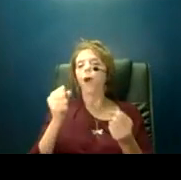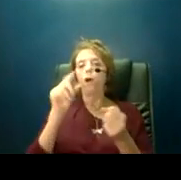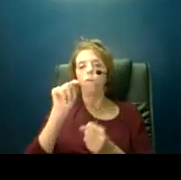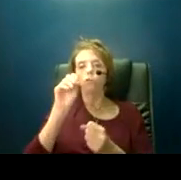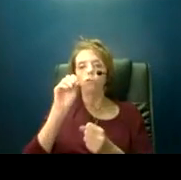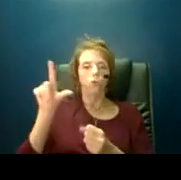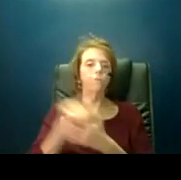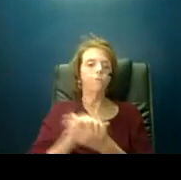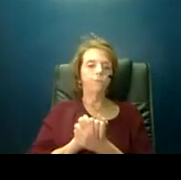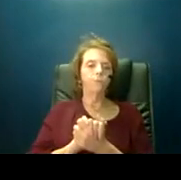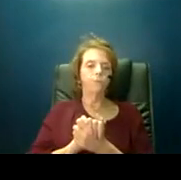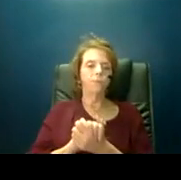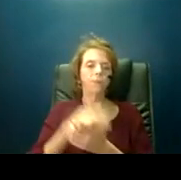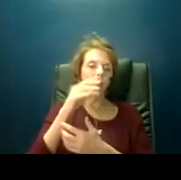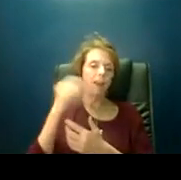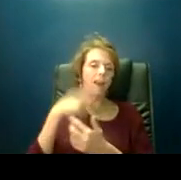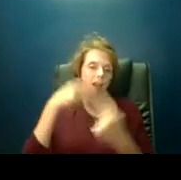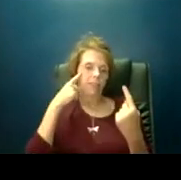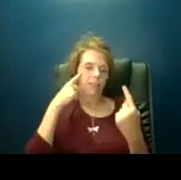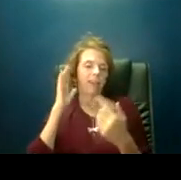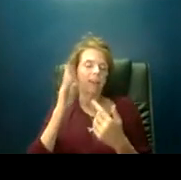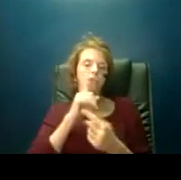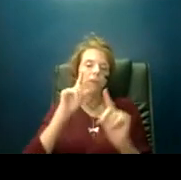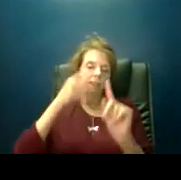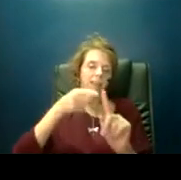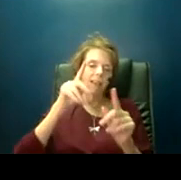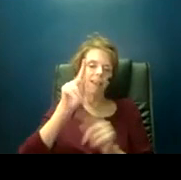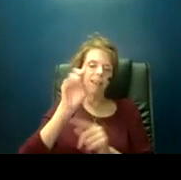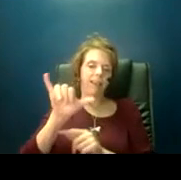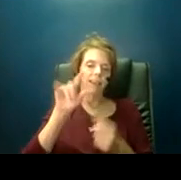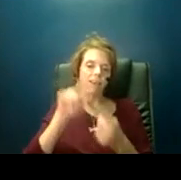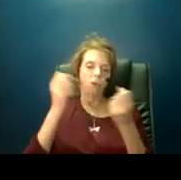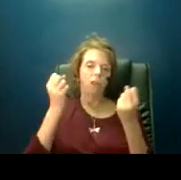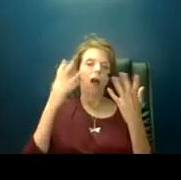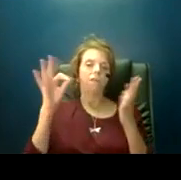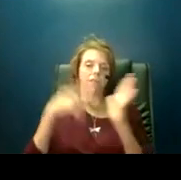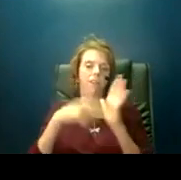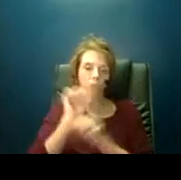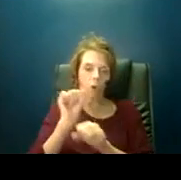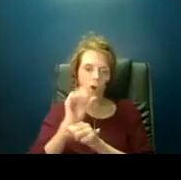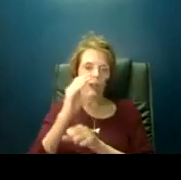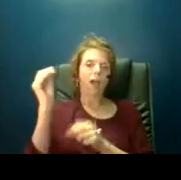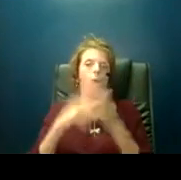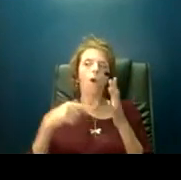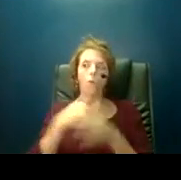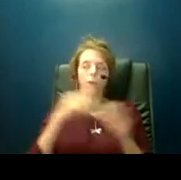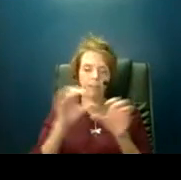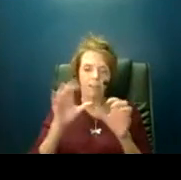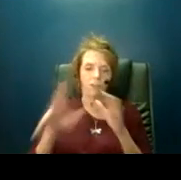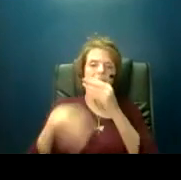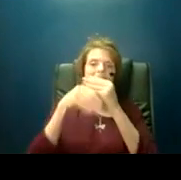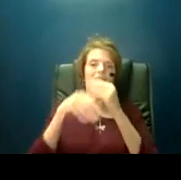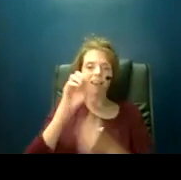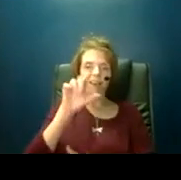and I think is really the key to a lot of this work. And what we did is we added that elements